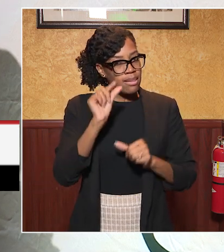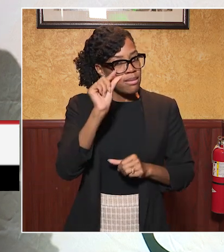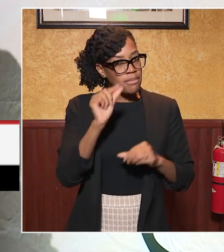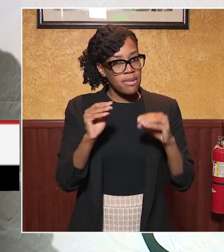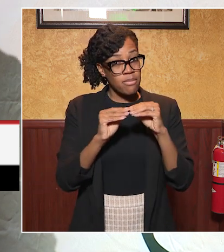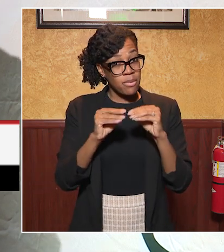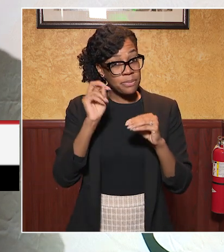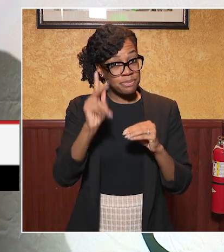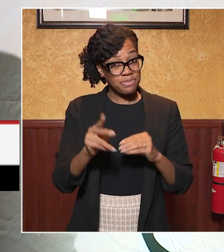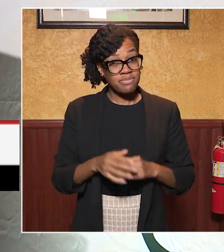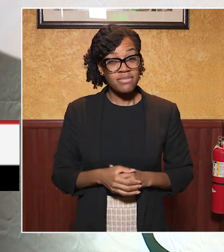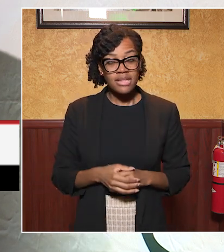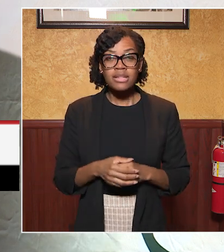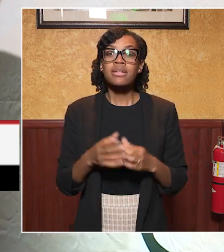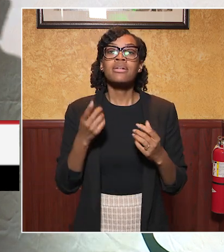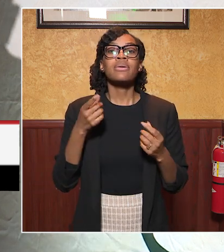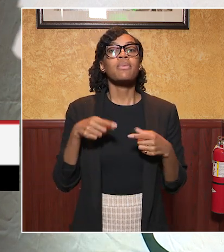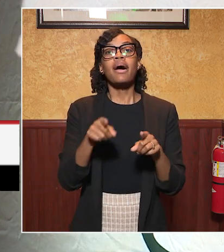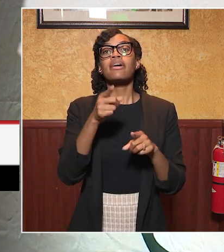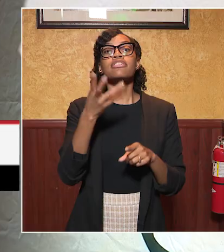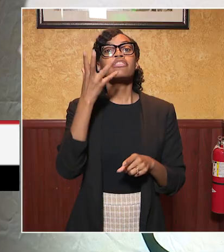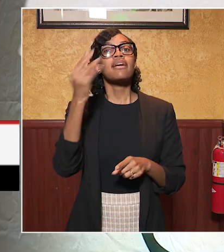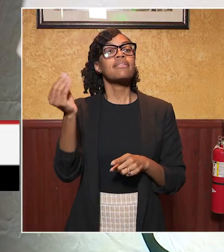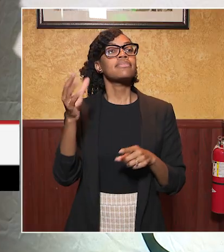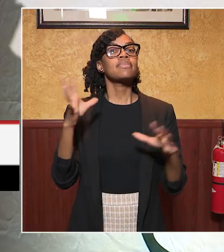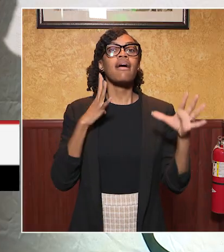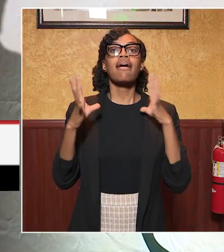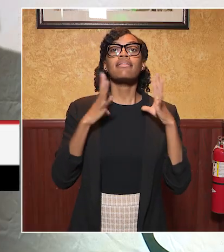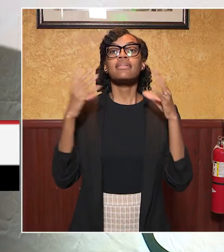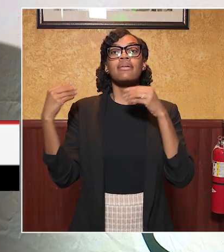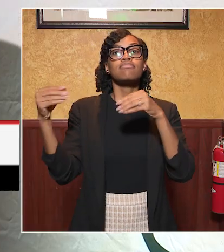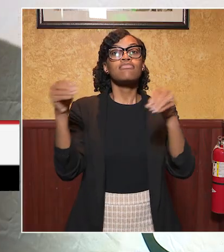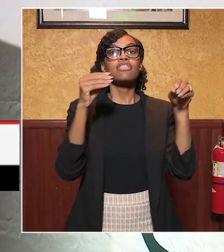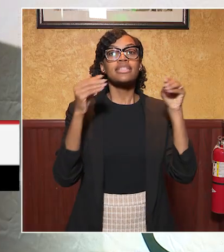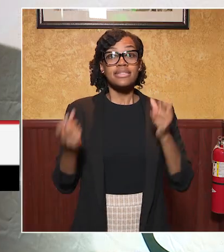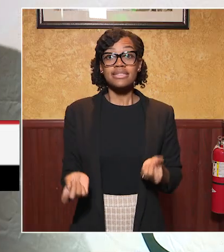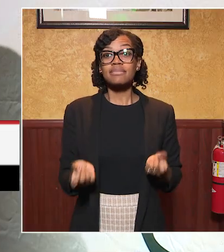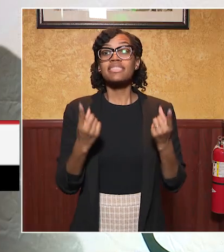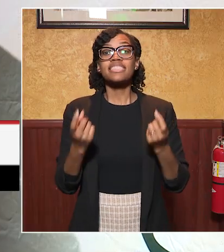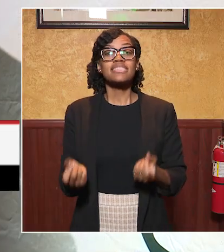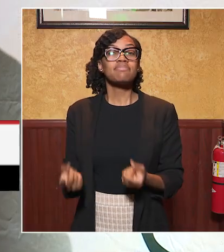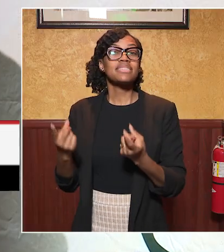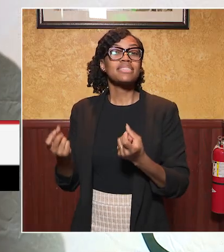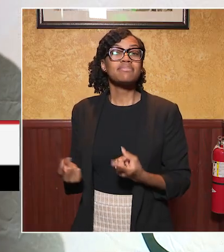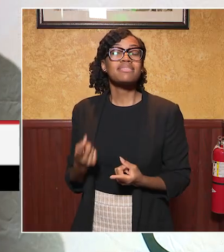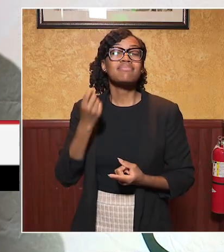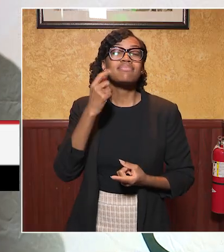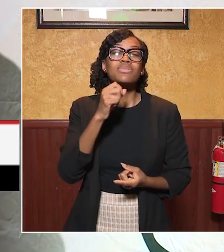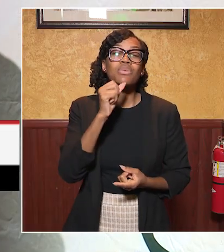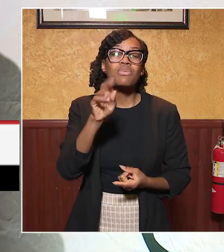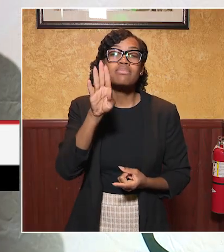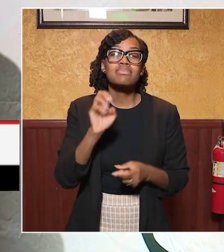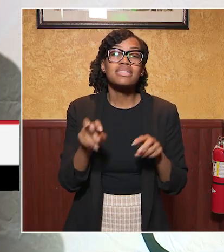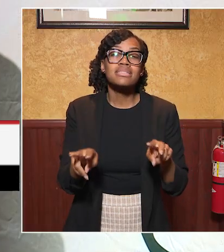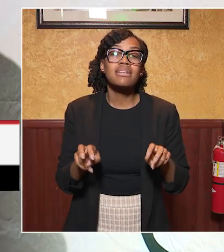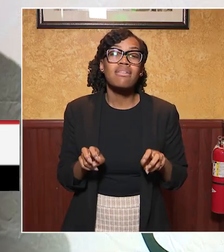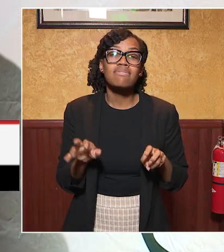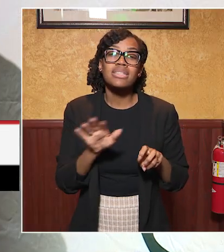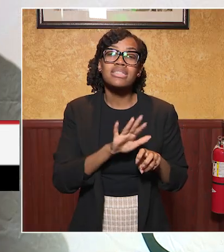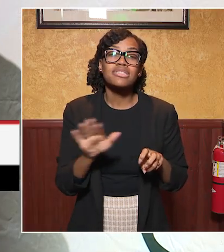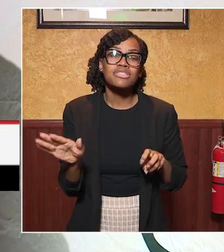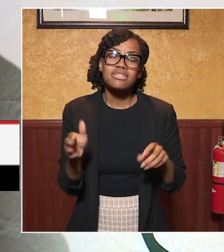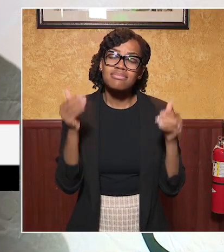are out at the holiday market spending your money, do not be selfish.